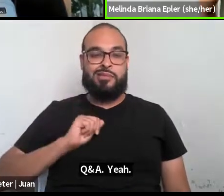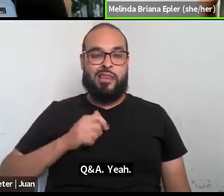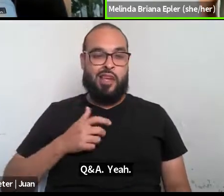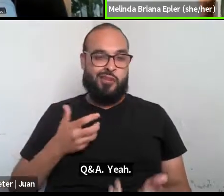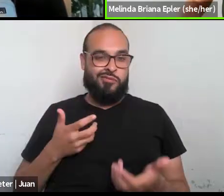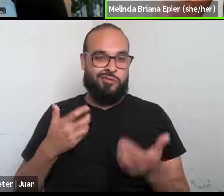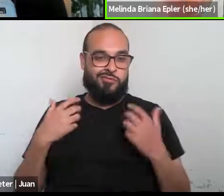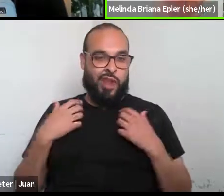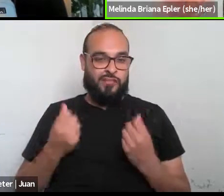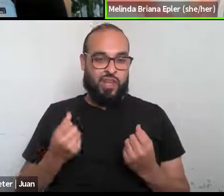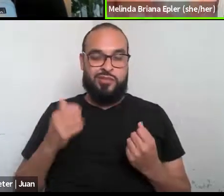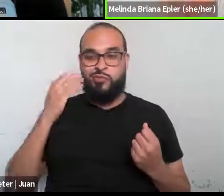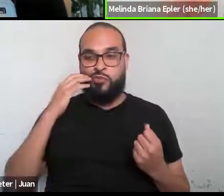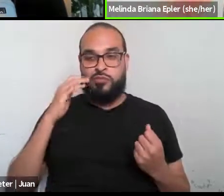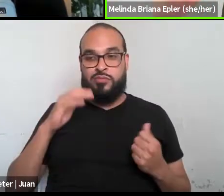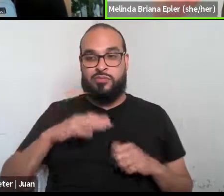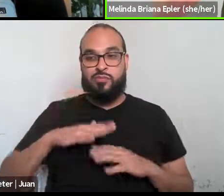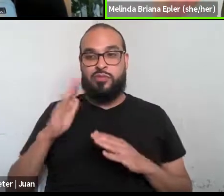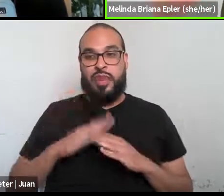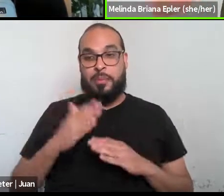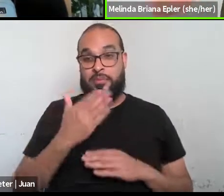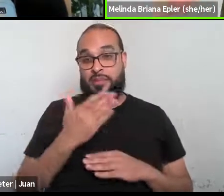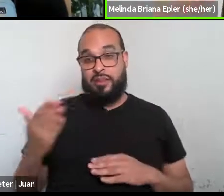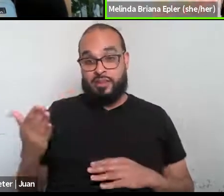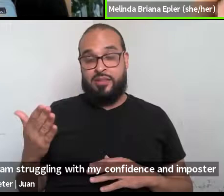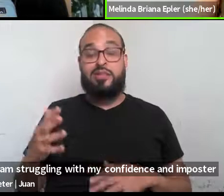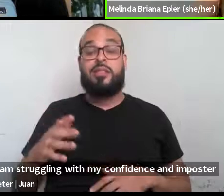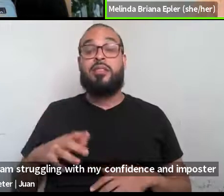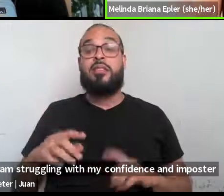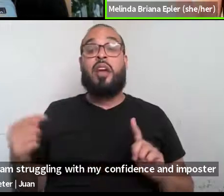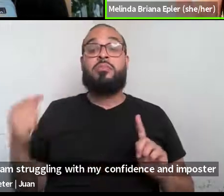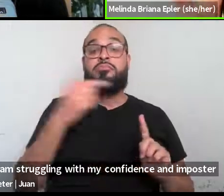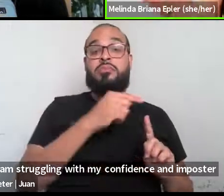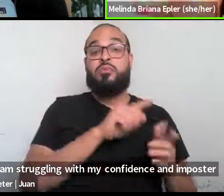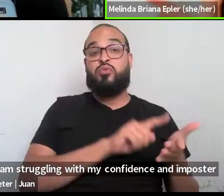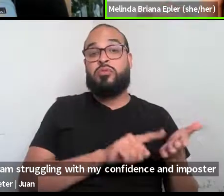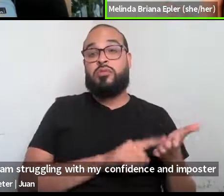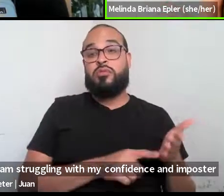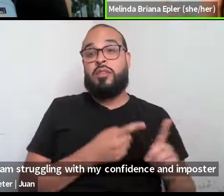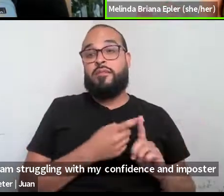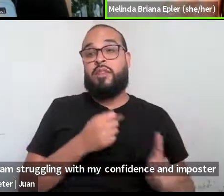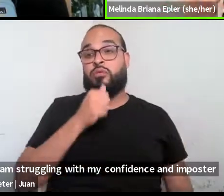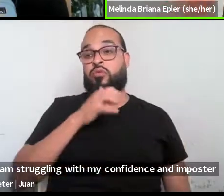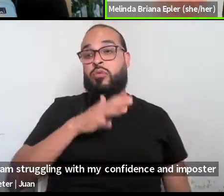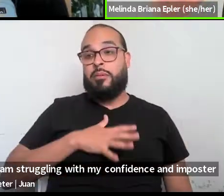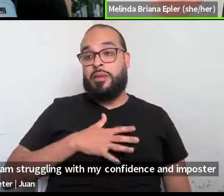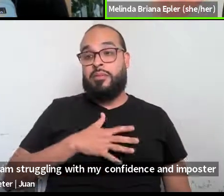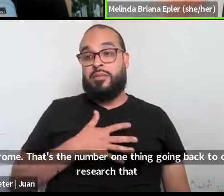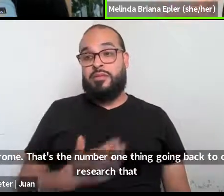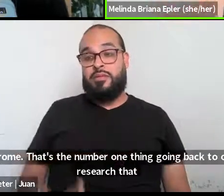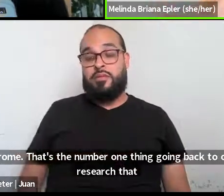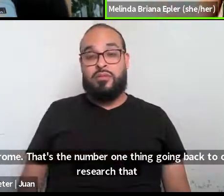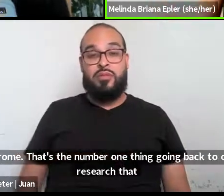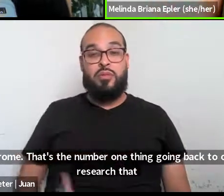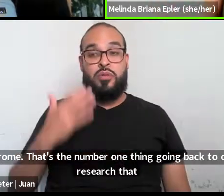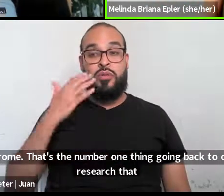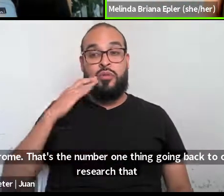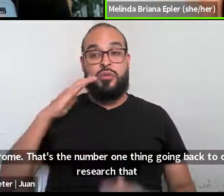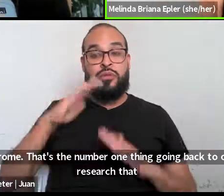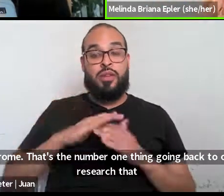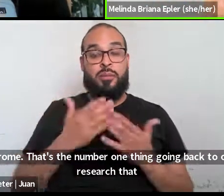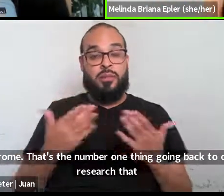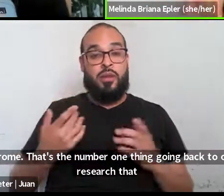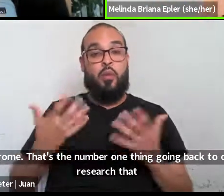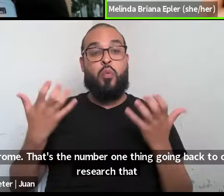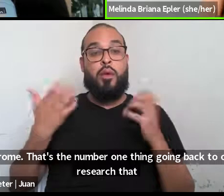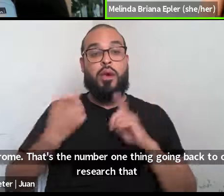we, again, going back to our research, that we heard from women in particular, the number one thing that they want from